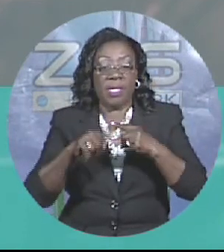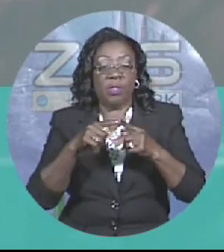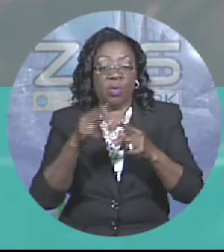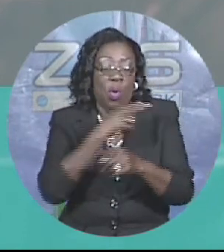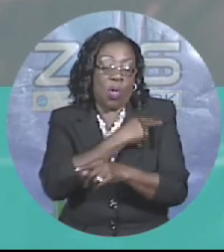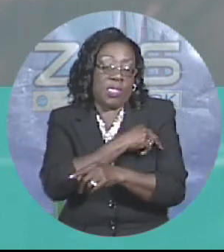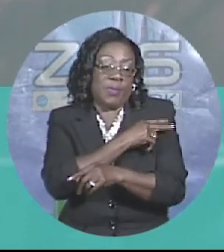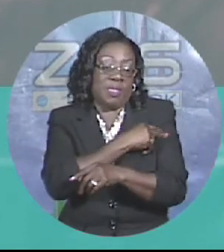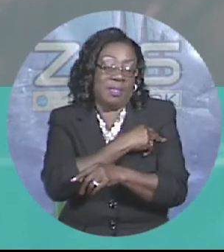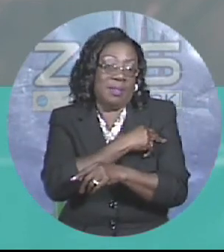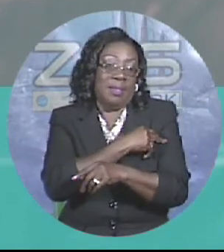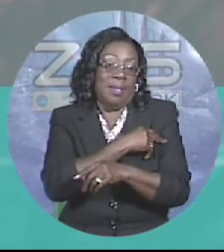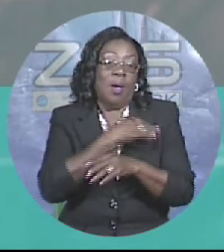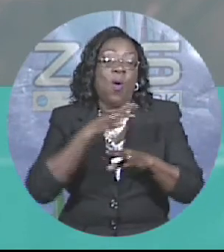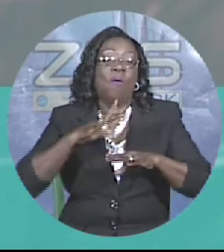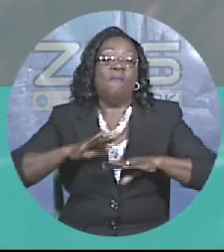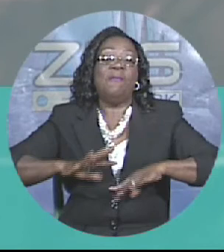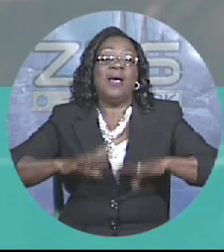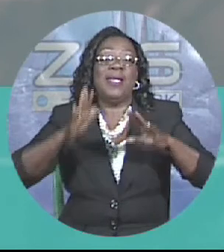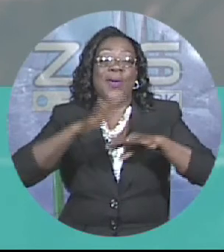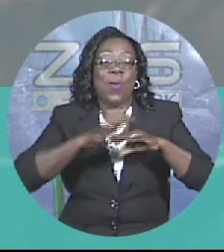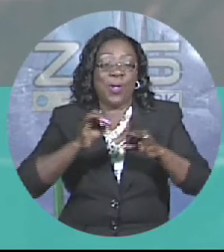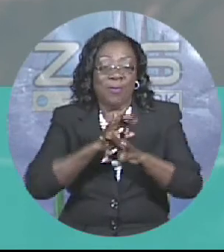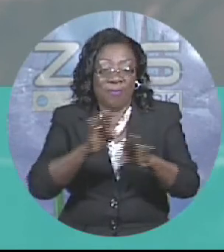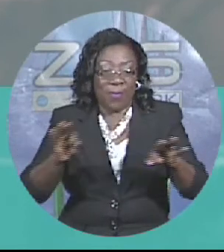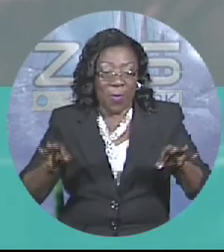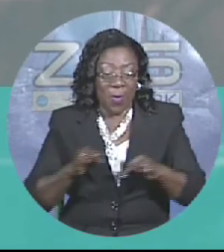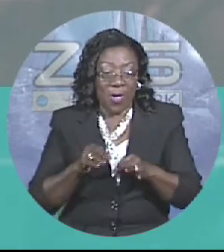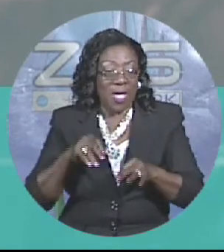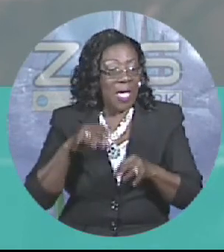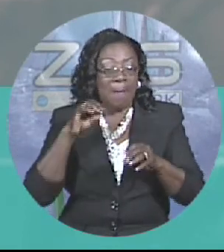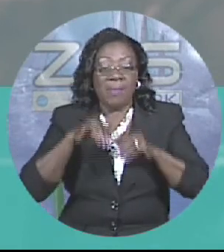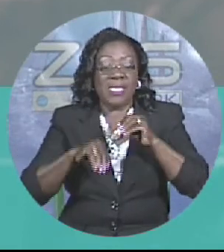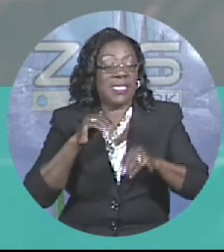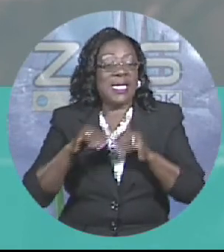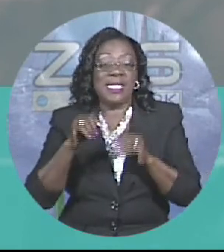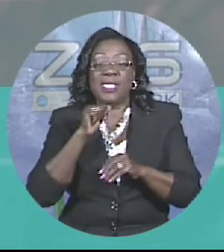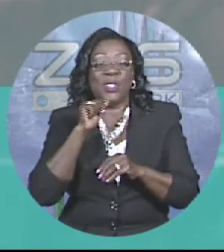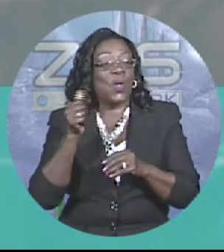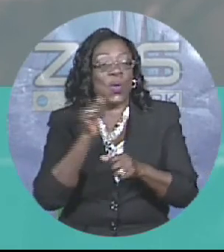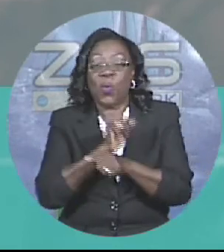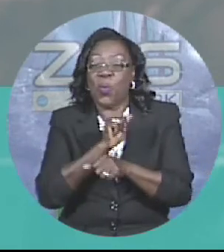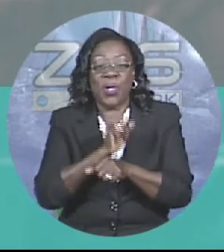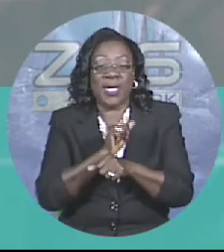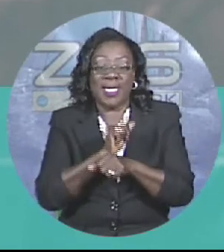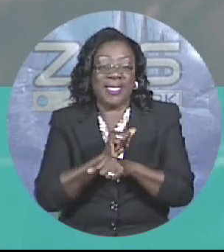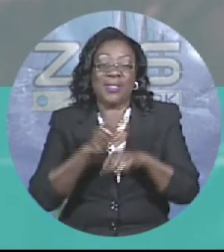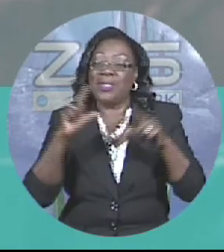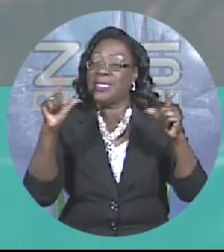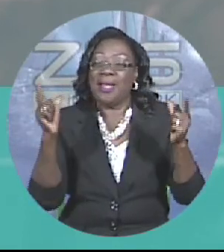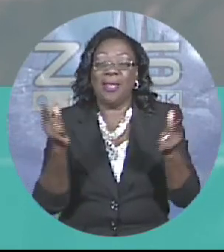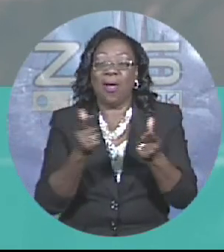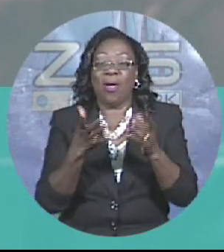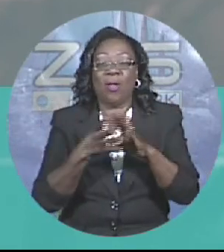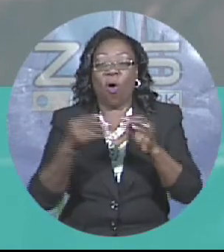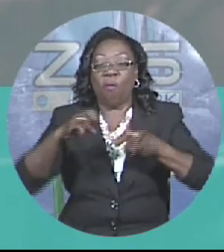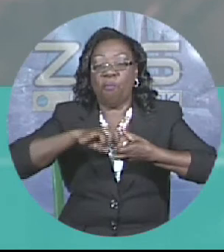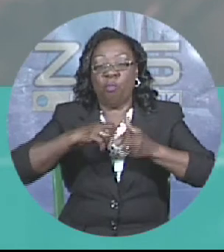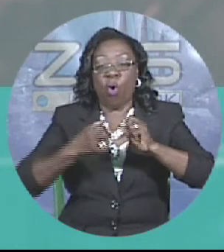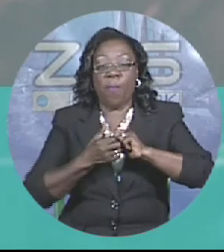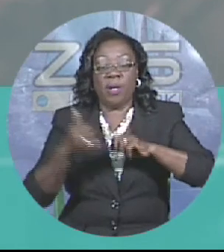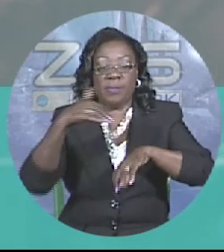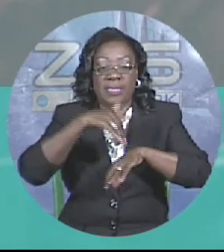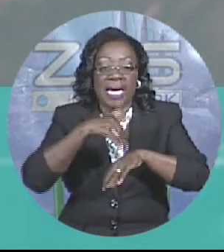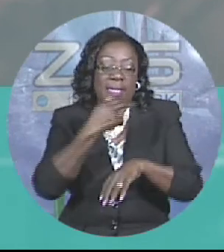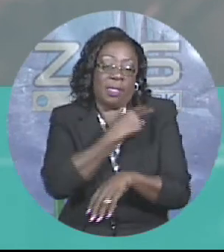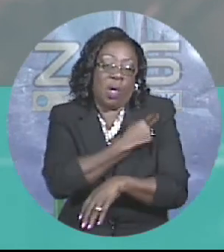patients and the near capacity occupancy of the hospital, made worse by the fact